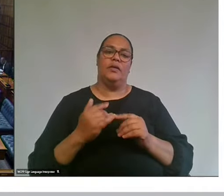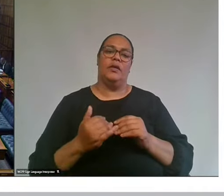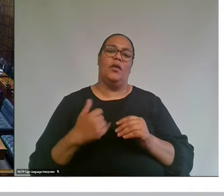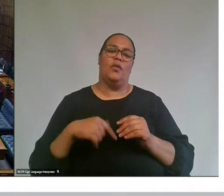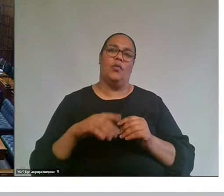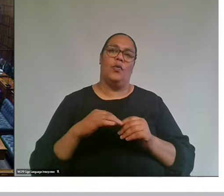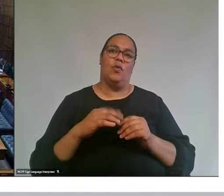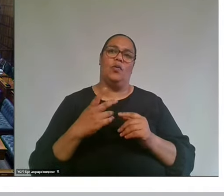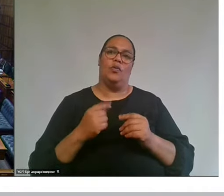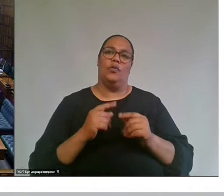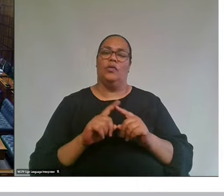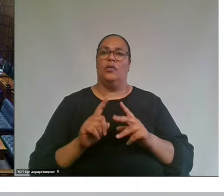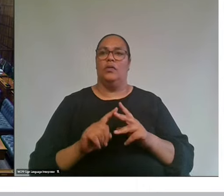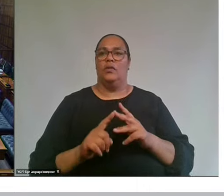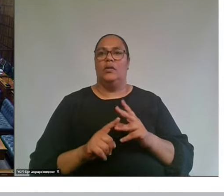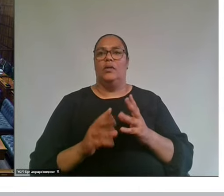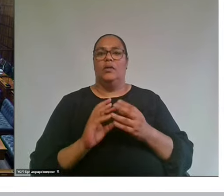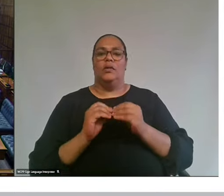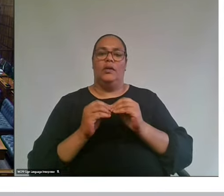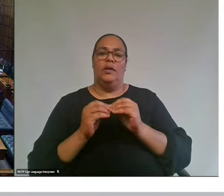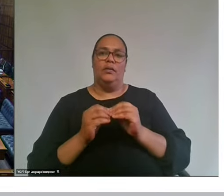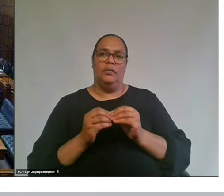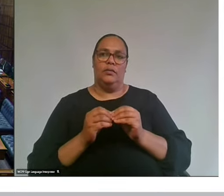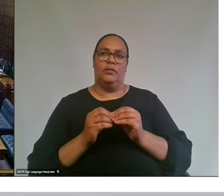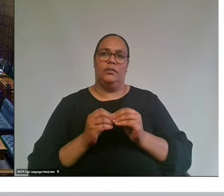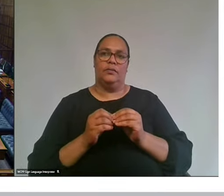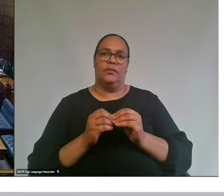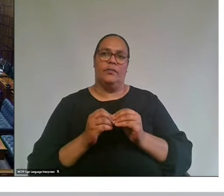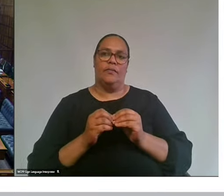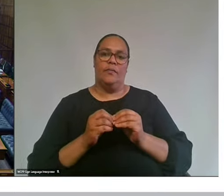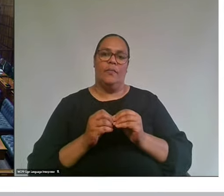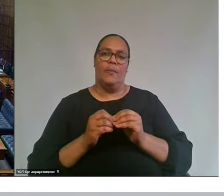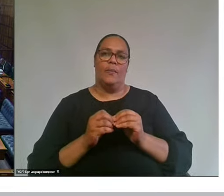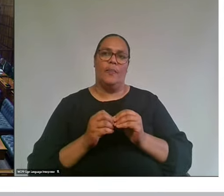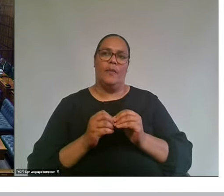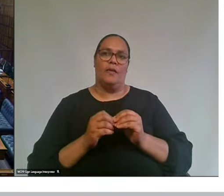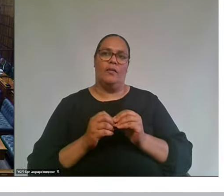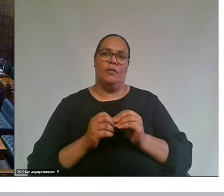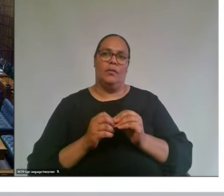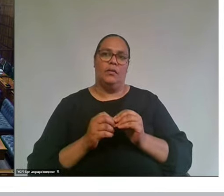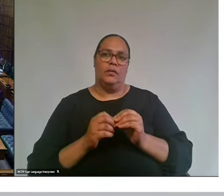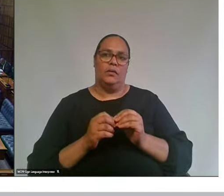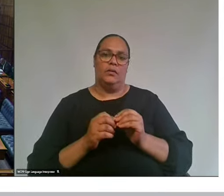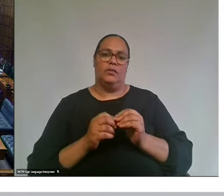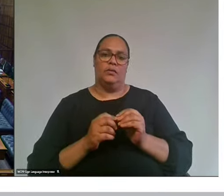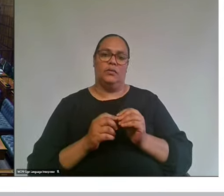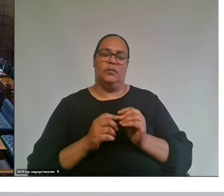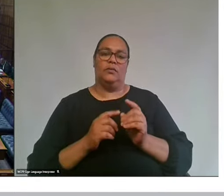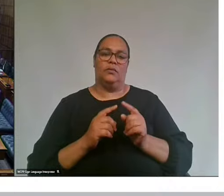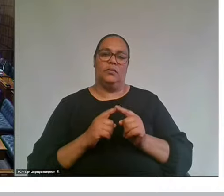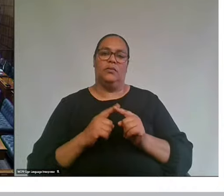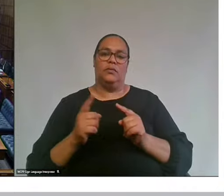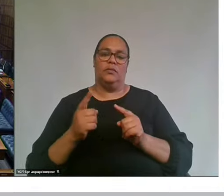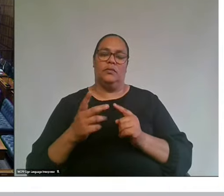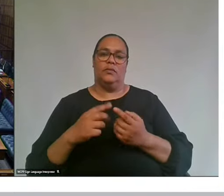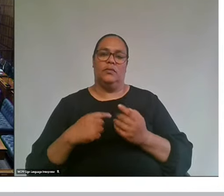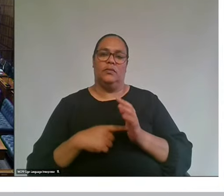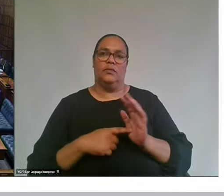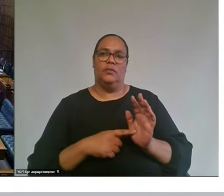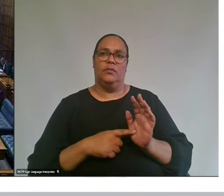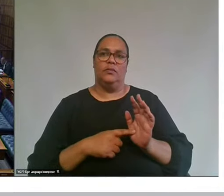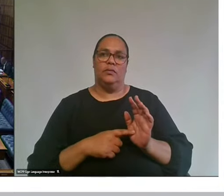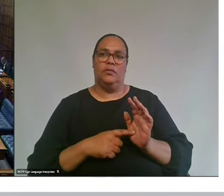all crossing fingers of what the the the announcement of the national minister of tra of of